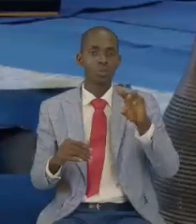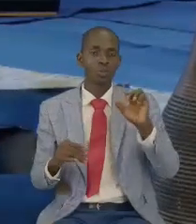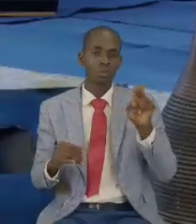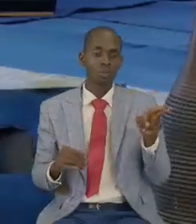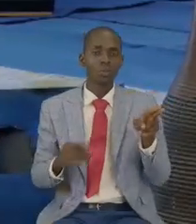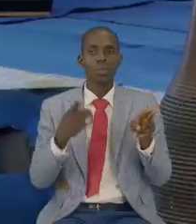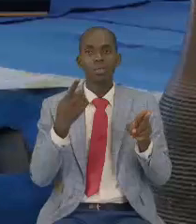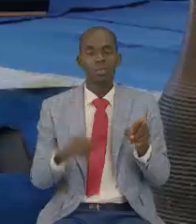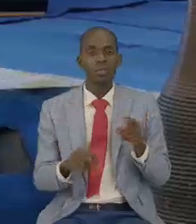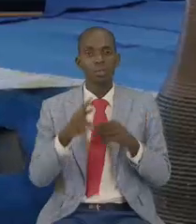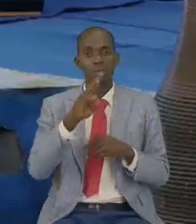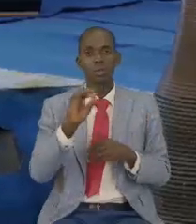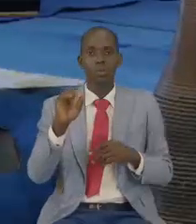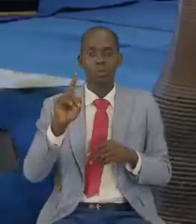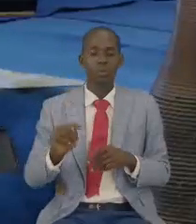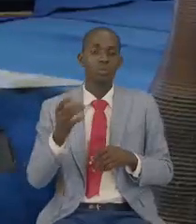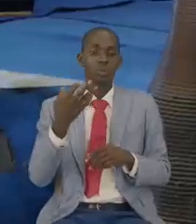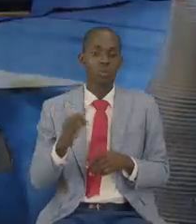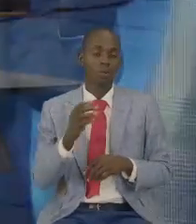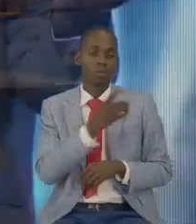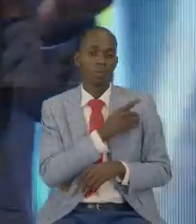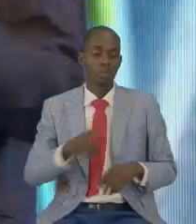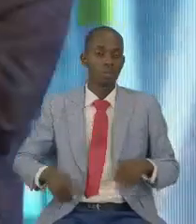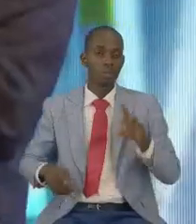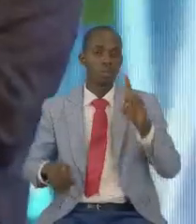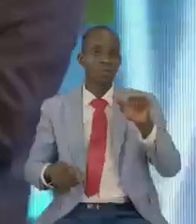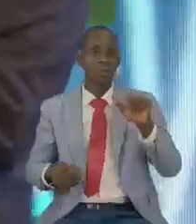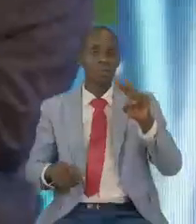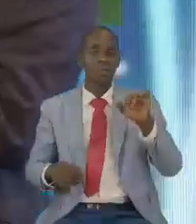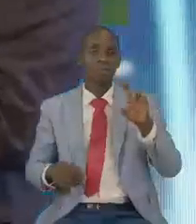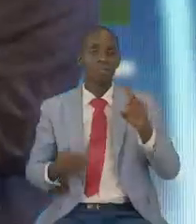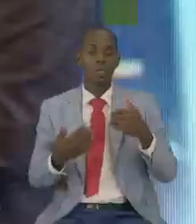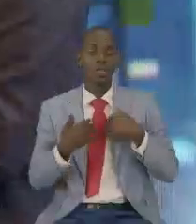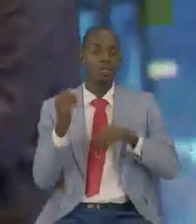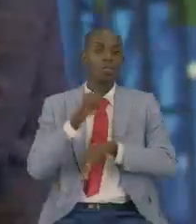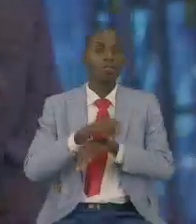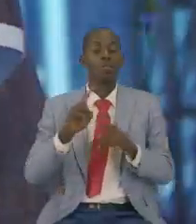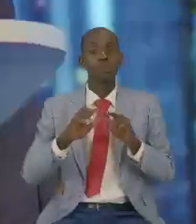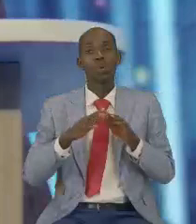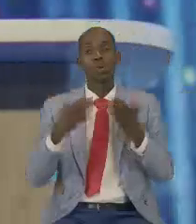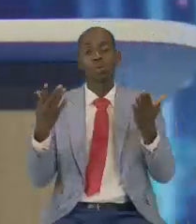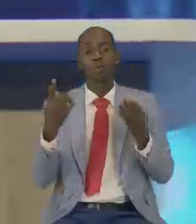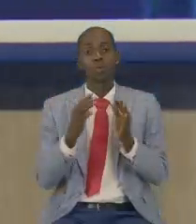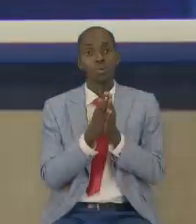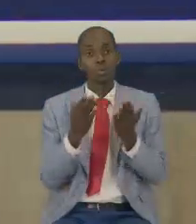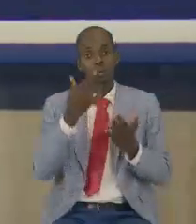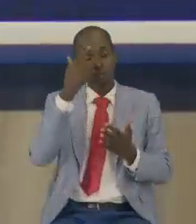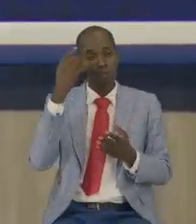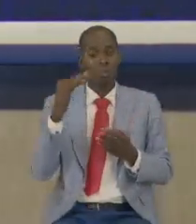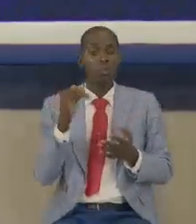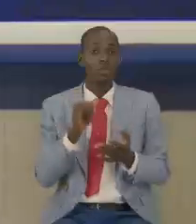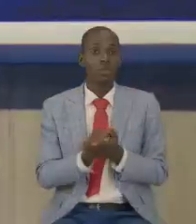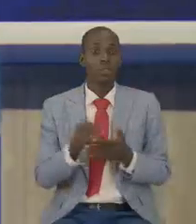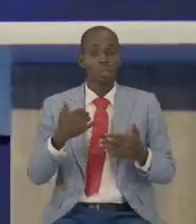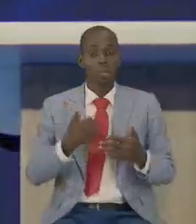open the book. And because now he has prevailed to open the book, there is